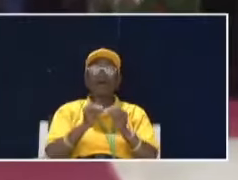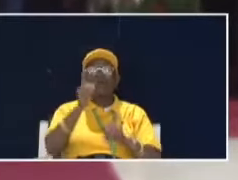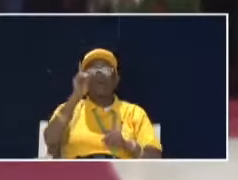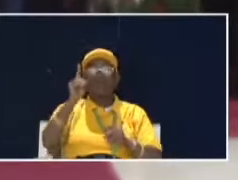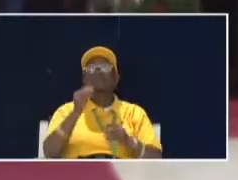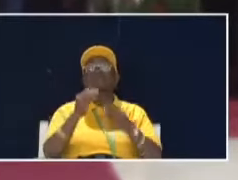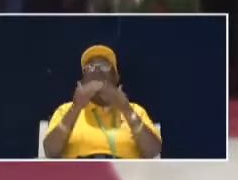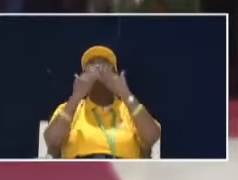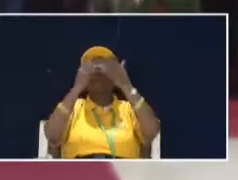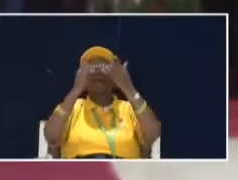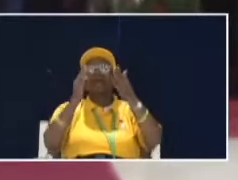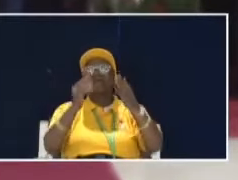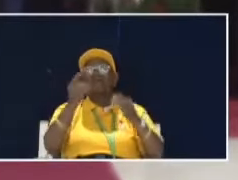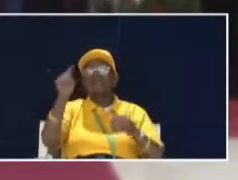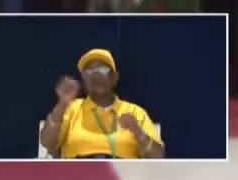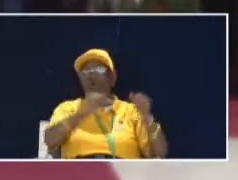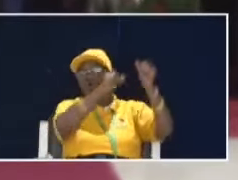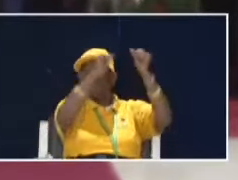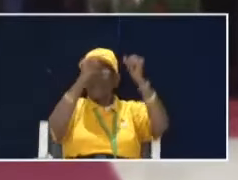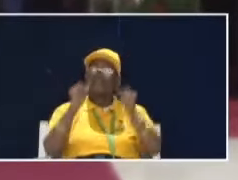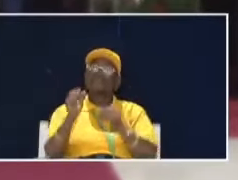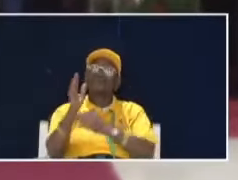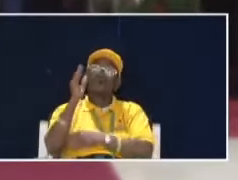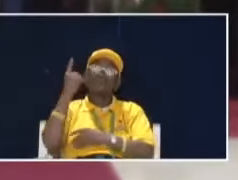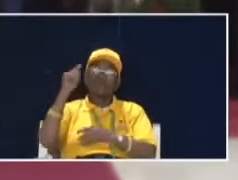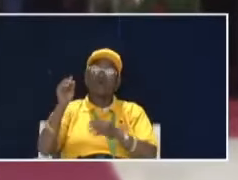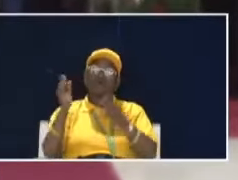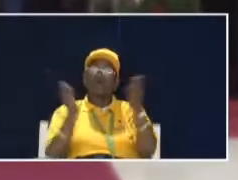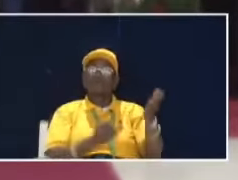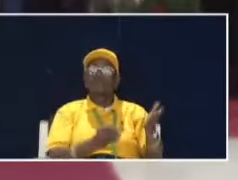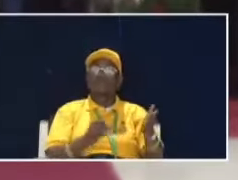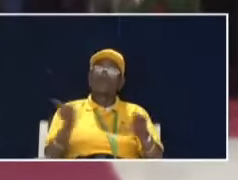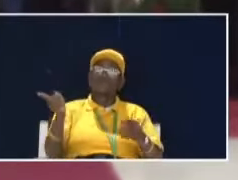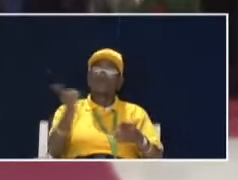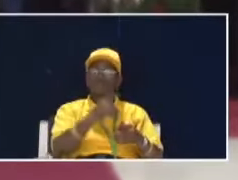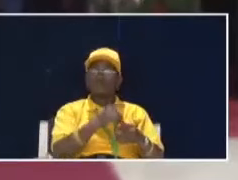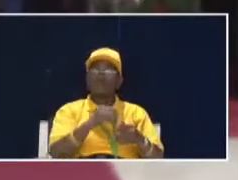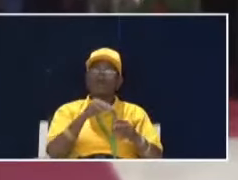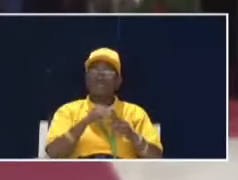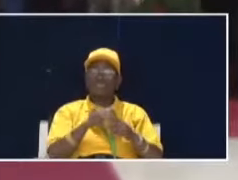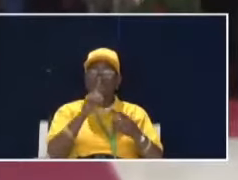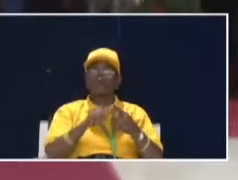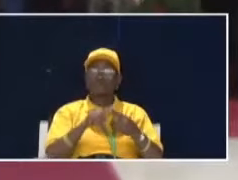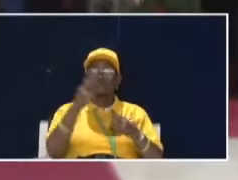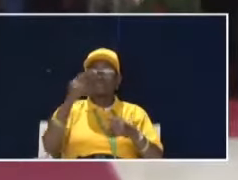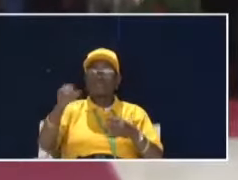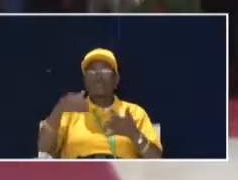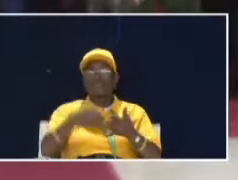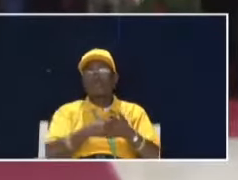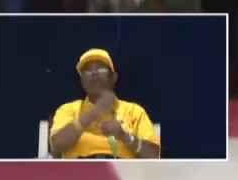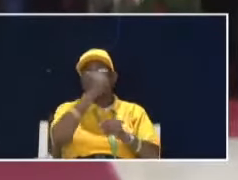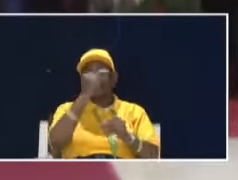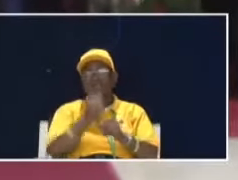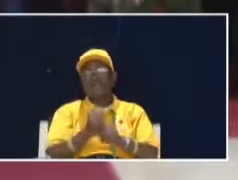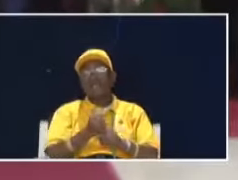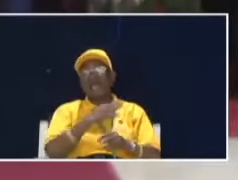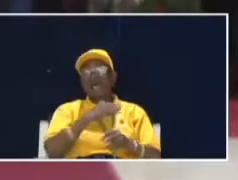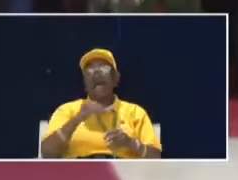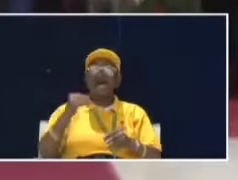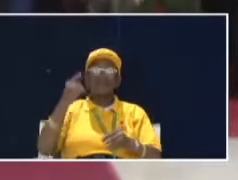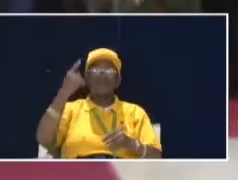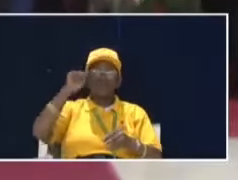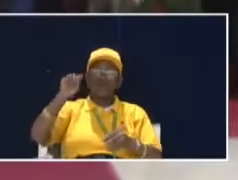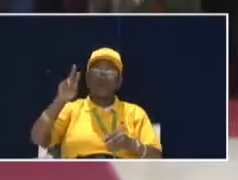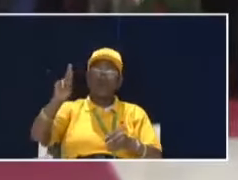be number one. For bringing you into the new year and for repositioning you.